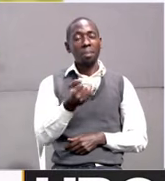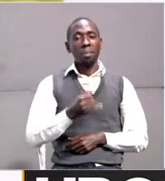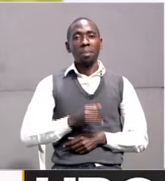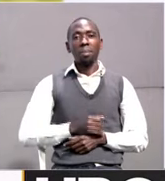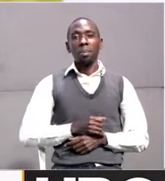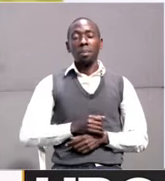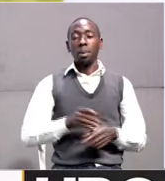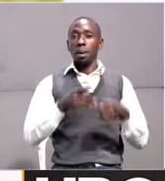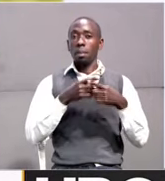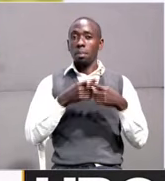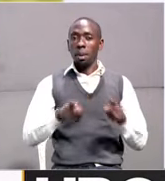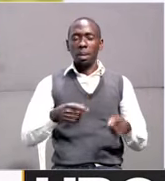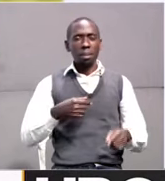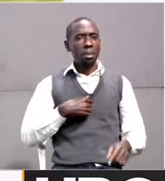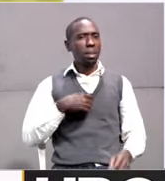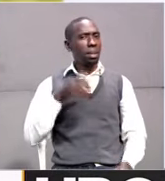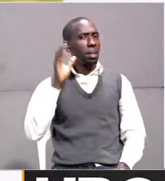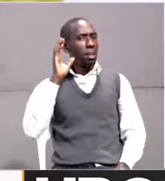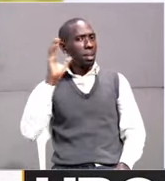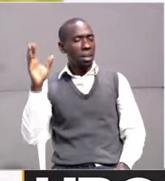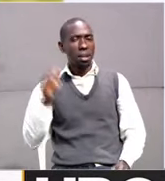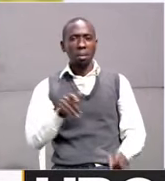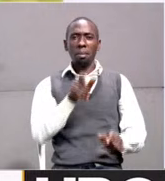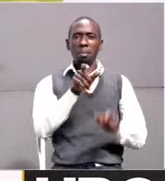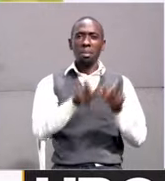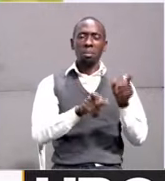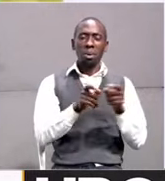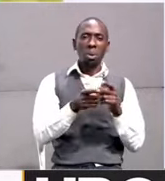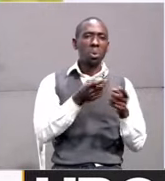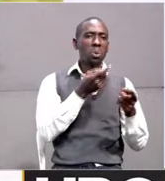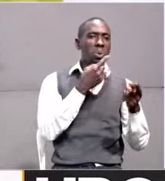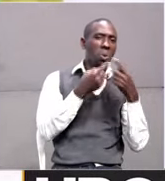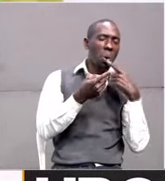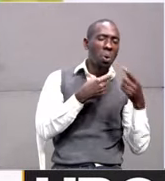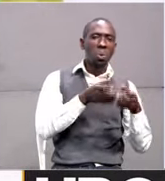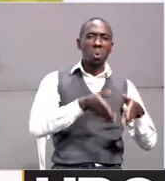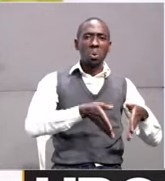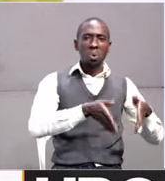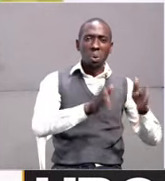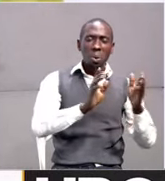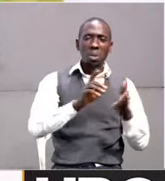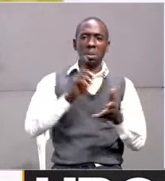However, you hear people talking about roads, about what, all this.